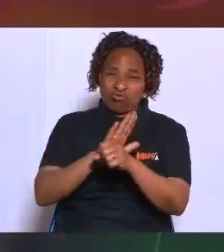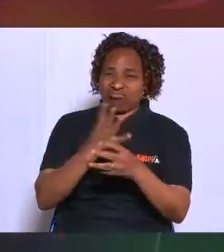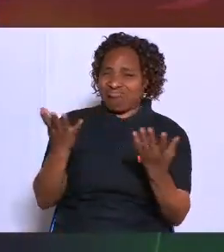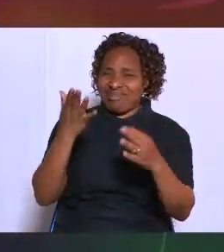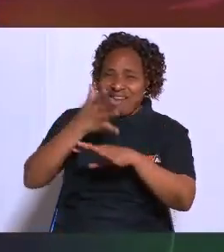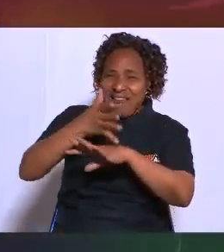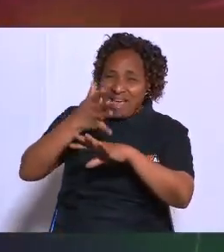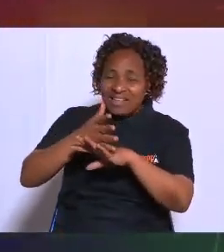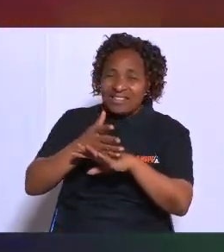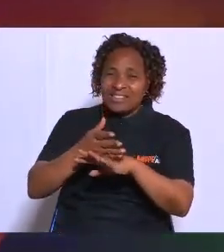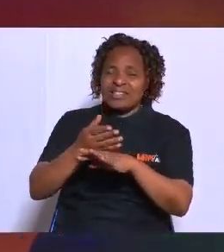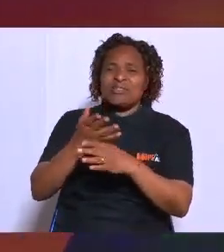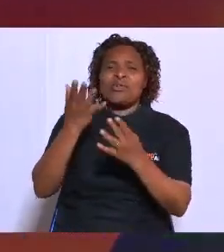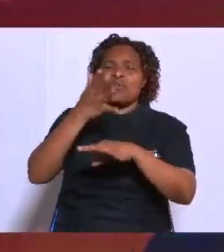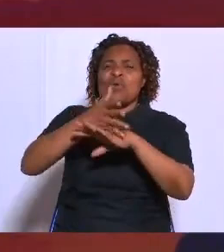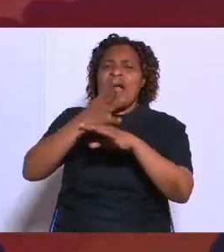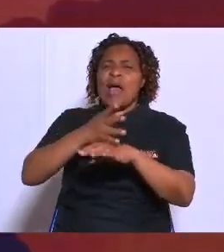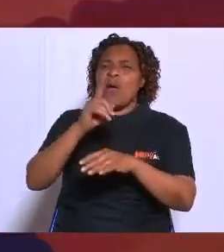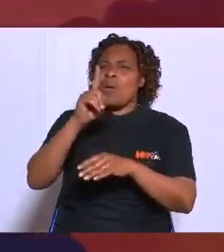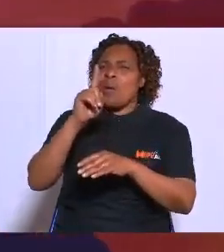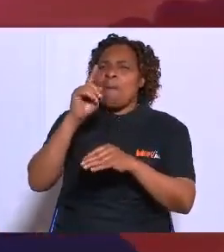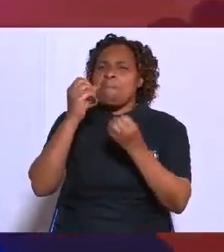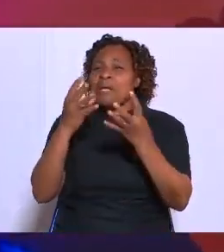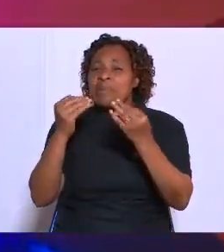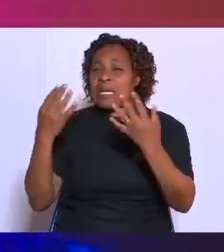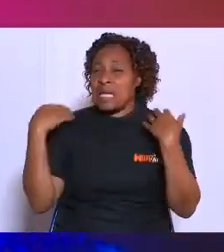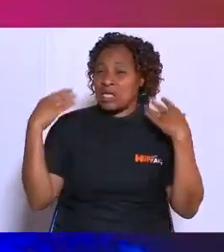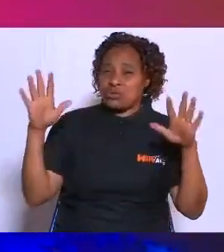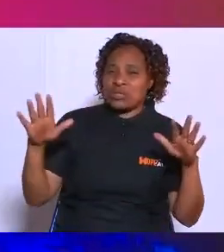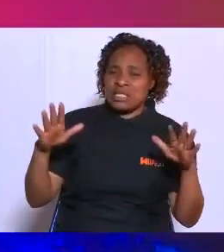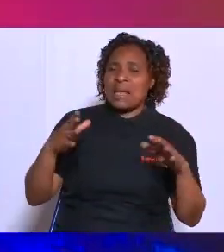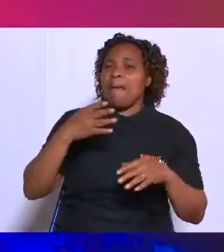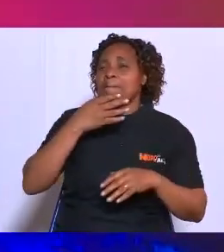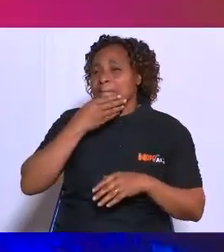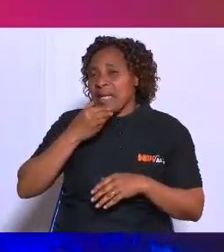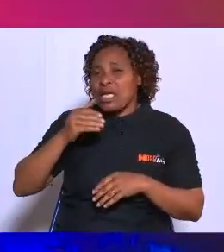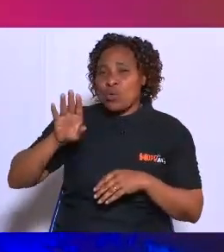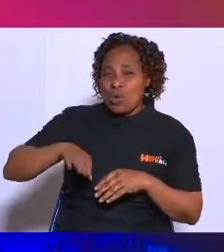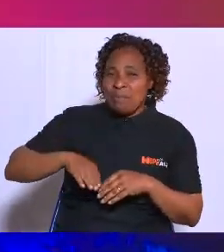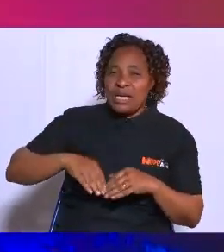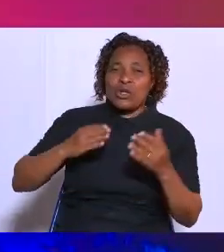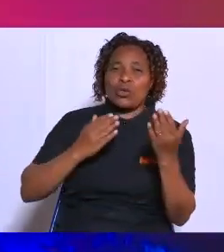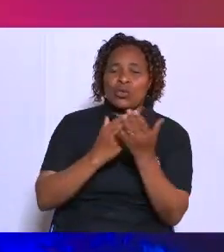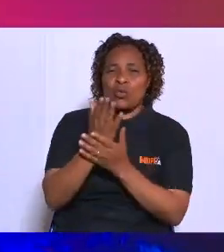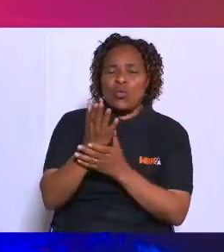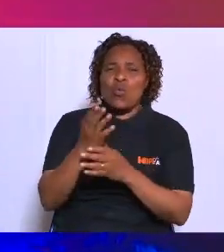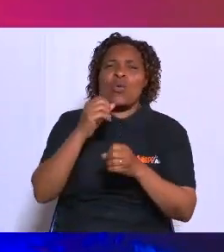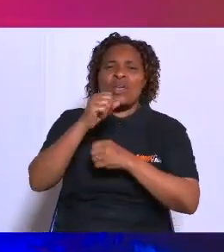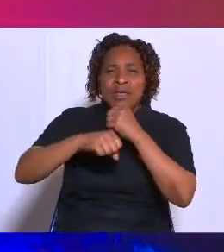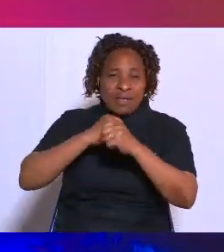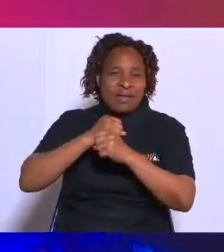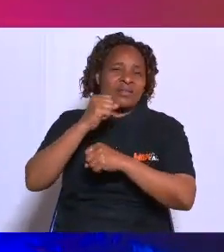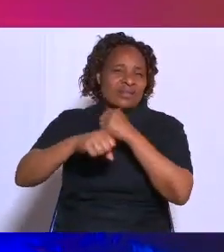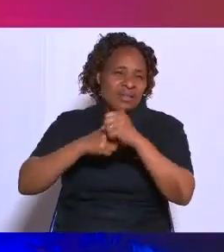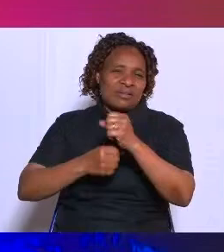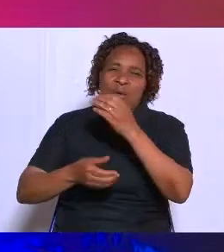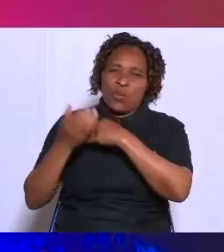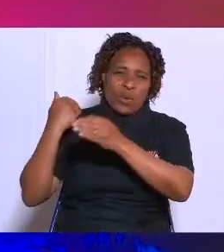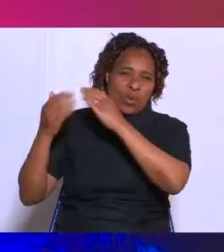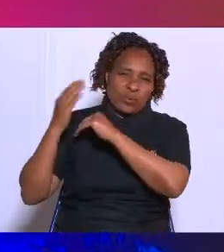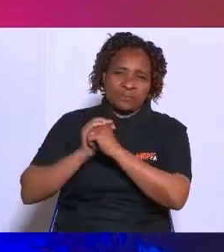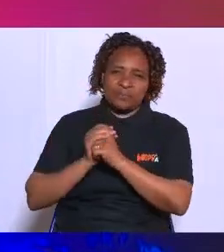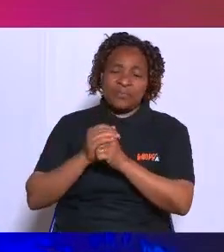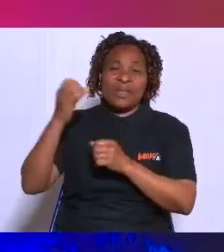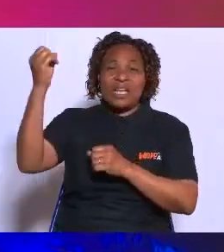one-third of the Angels he's been deceiving men and women through the centuries in Revelation